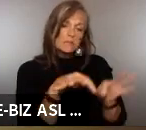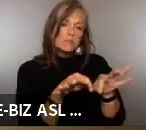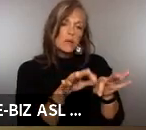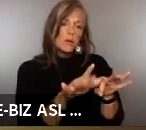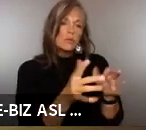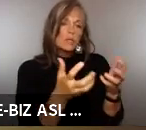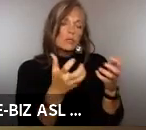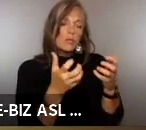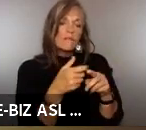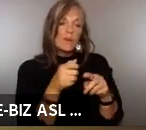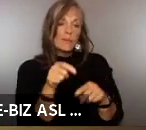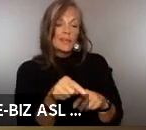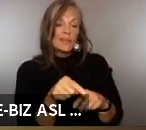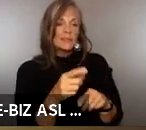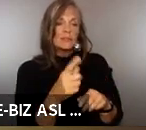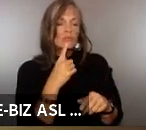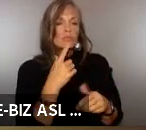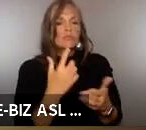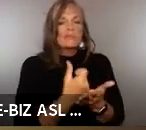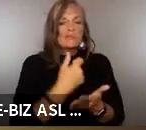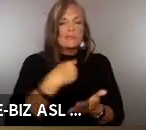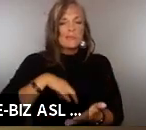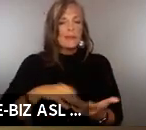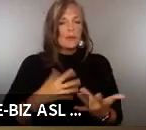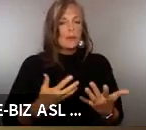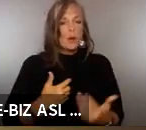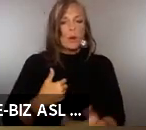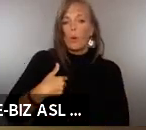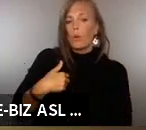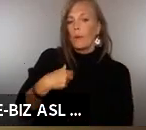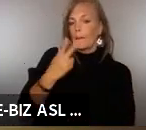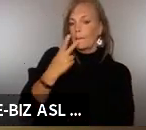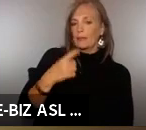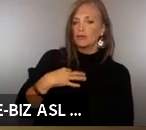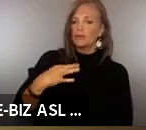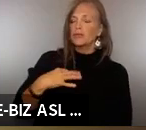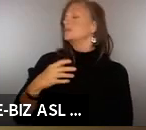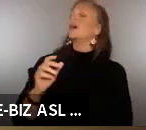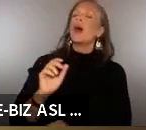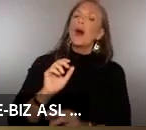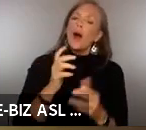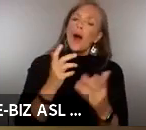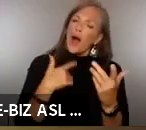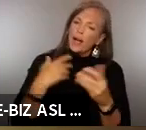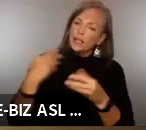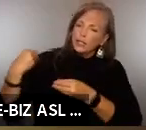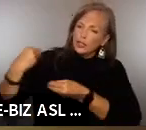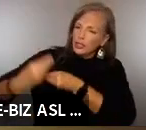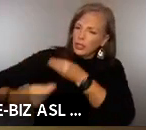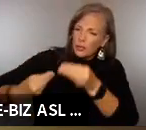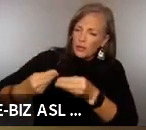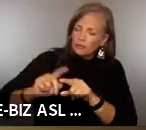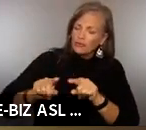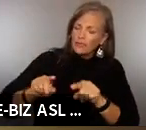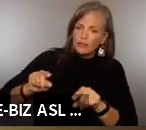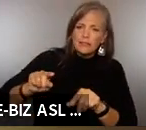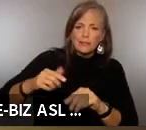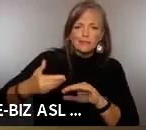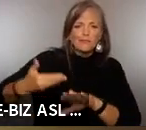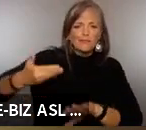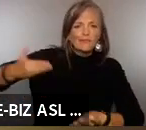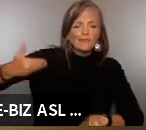I'm really interested in generational differences in my work at this point in my life and being in my mid-40s. And so I